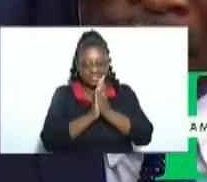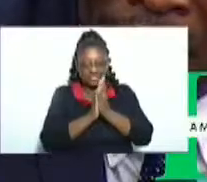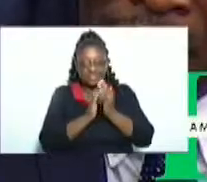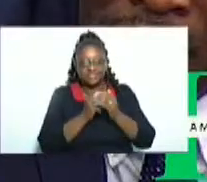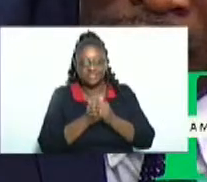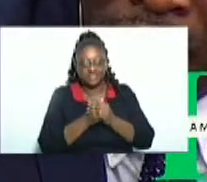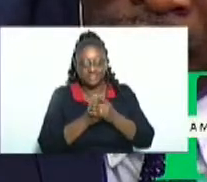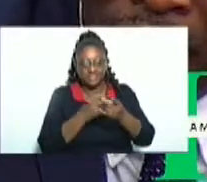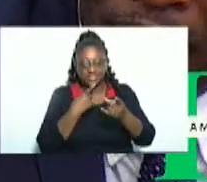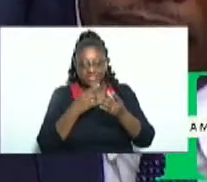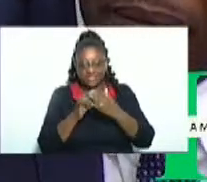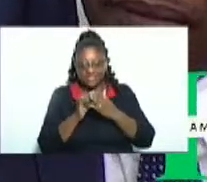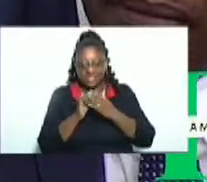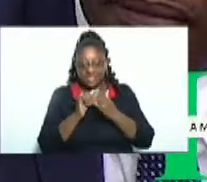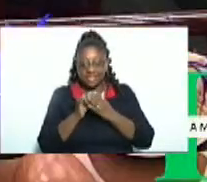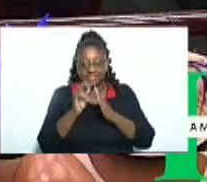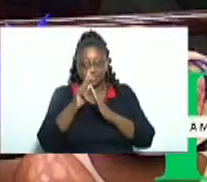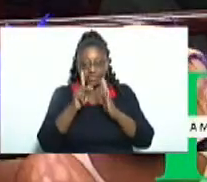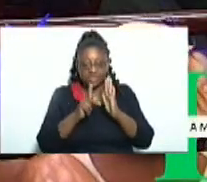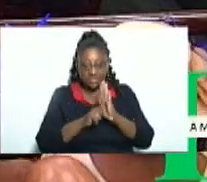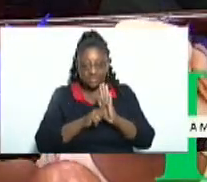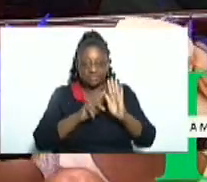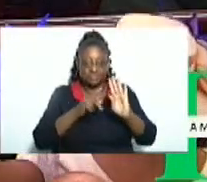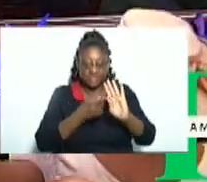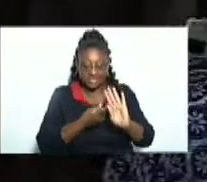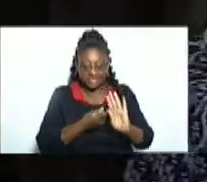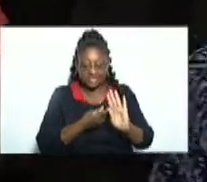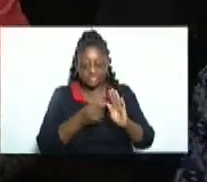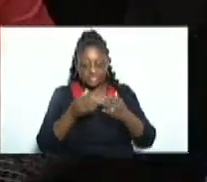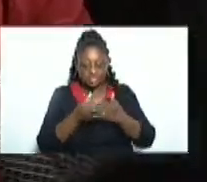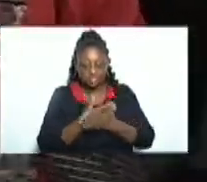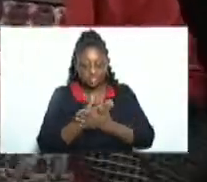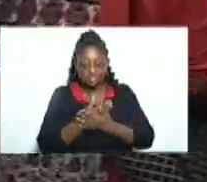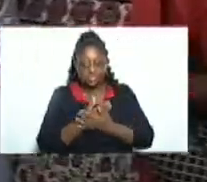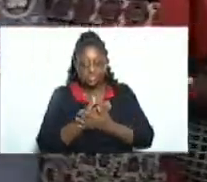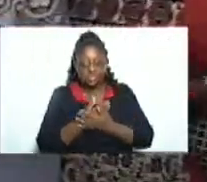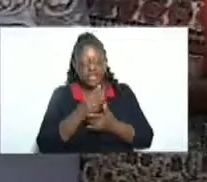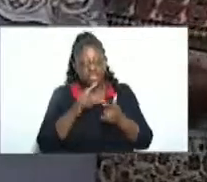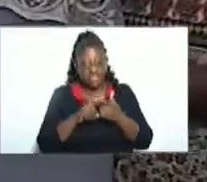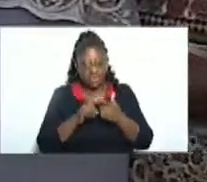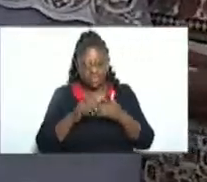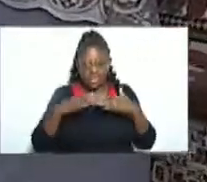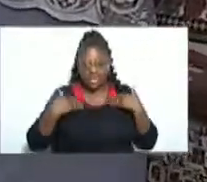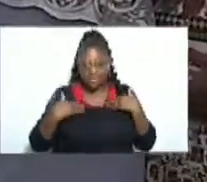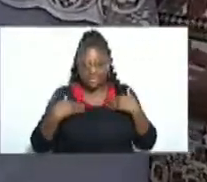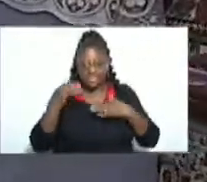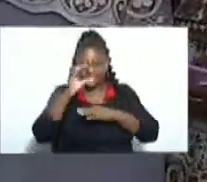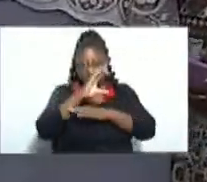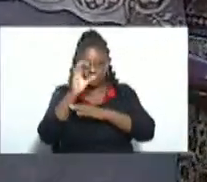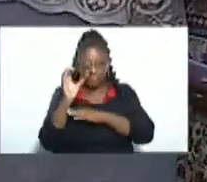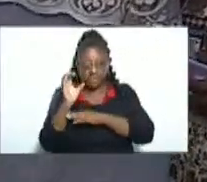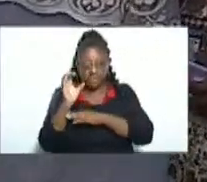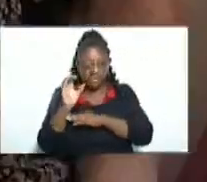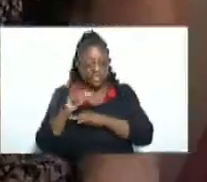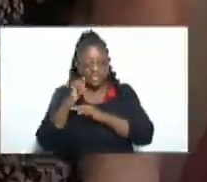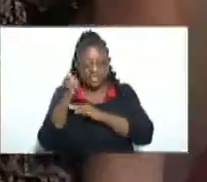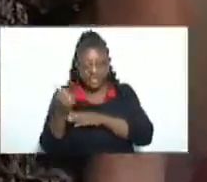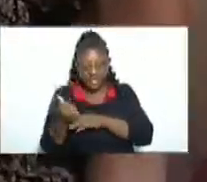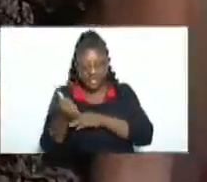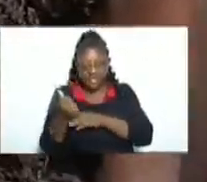As his and the Parliament's new chapter begins. Say it is so. We're happy to celebrate another of our